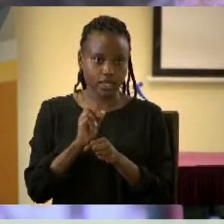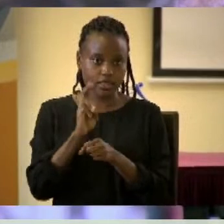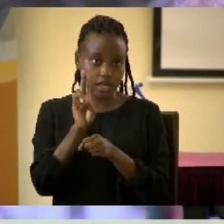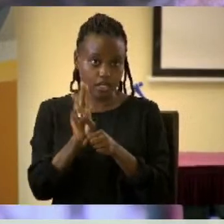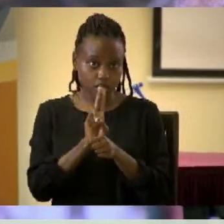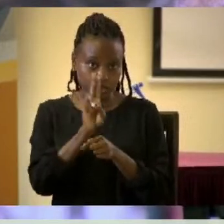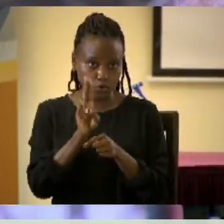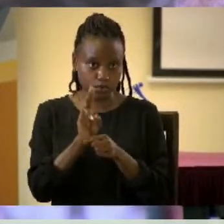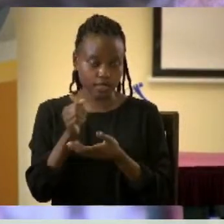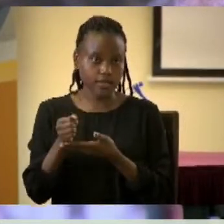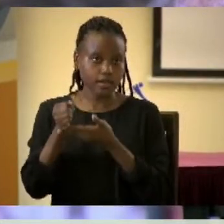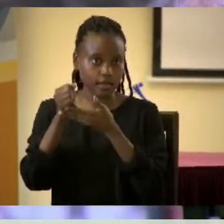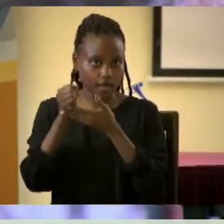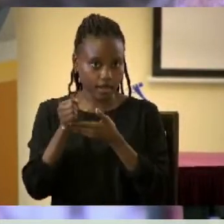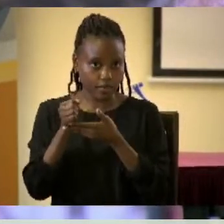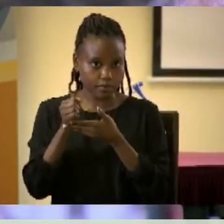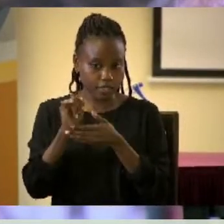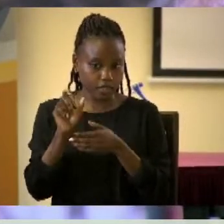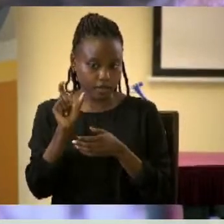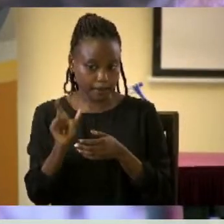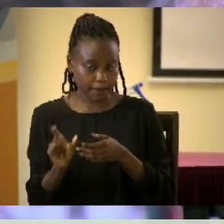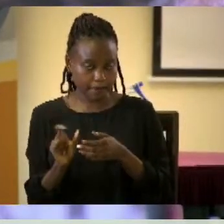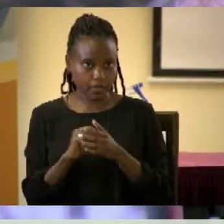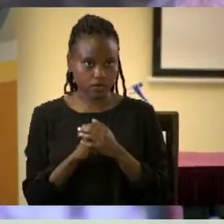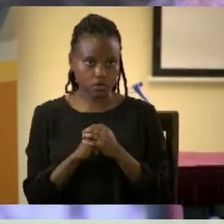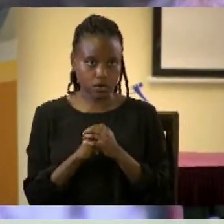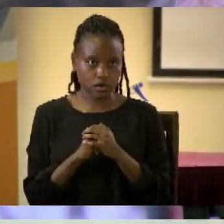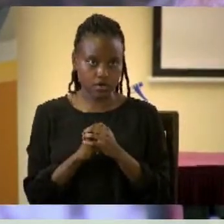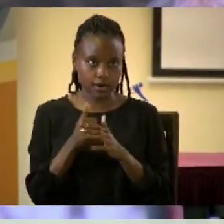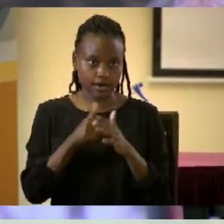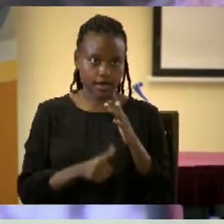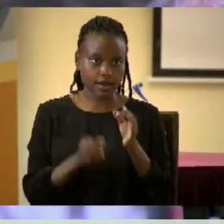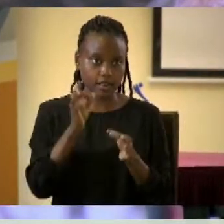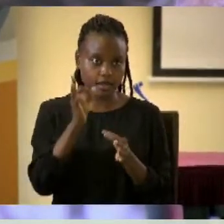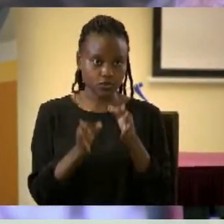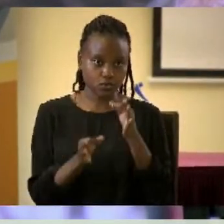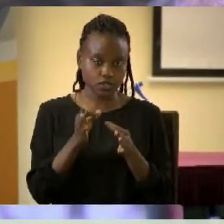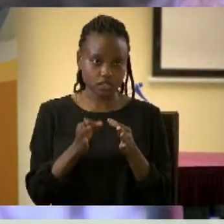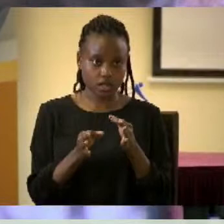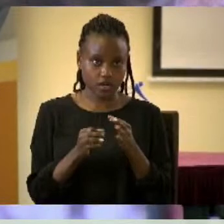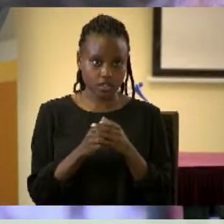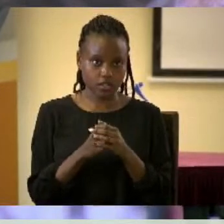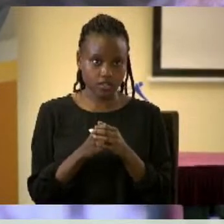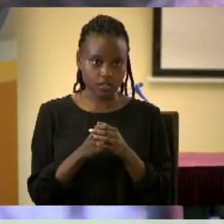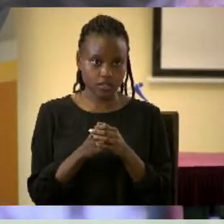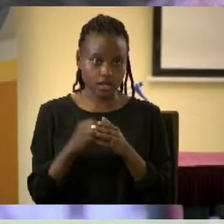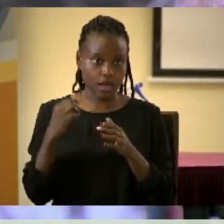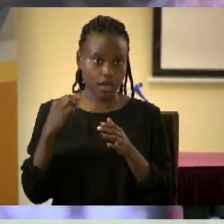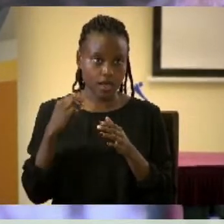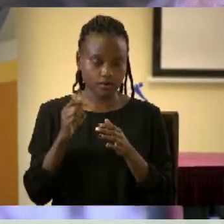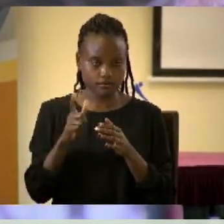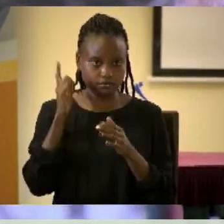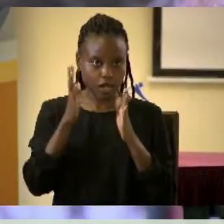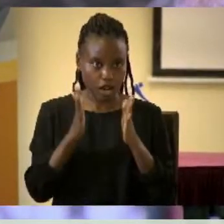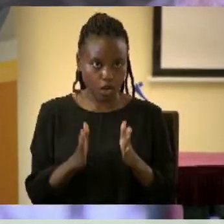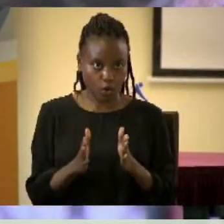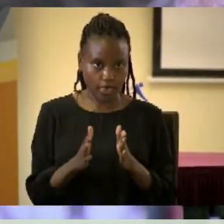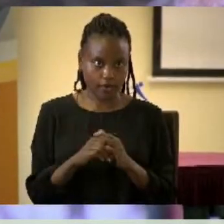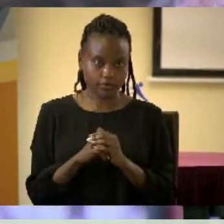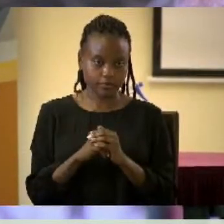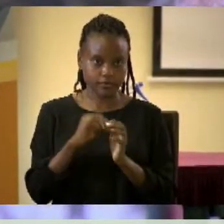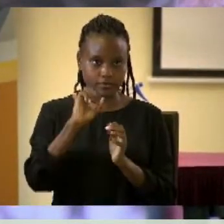in assisting accused persons under the judiciary pro bono lawyer scheme. The